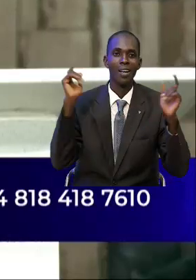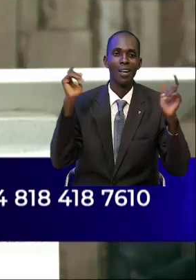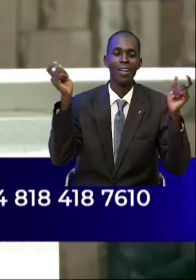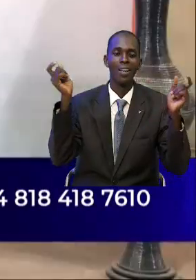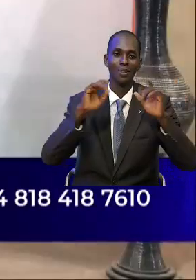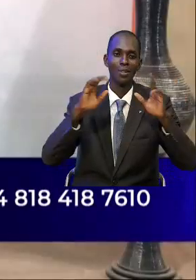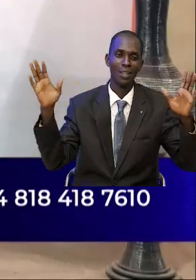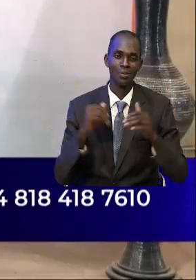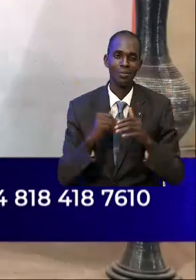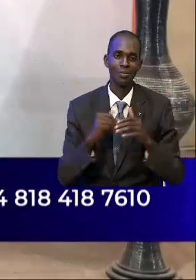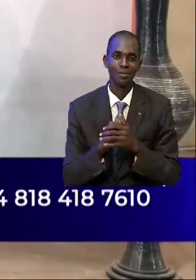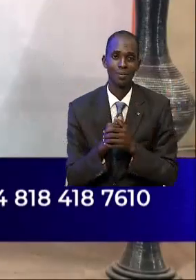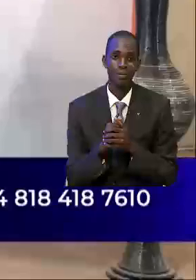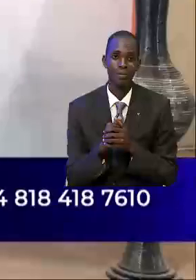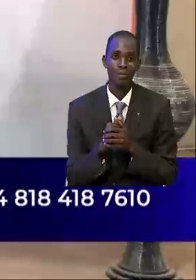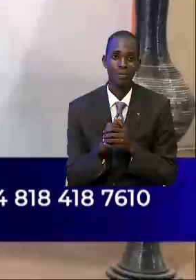the Lord.